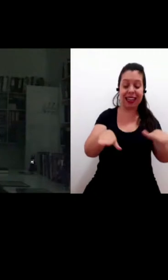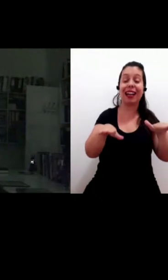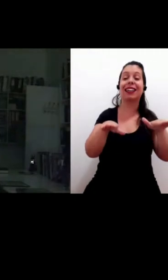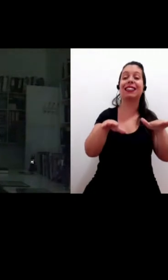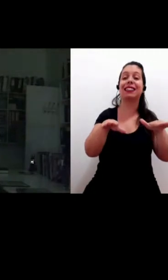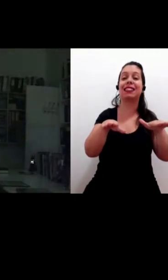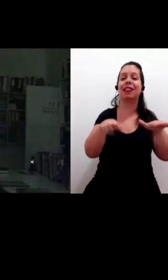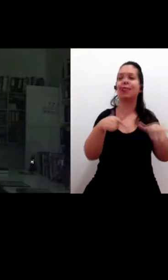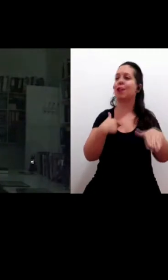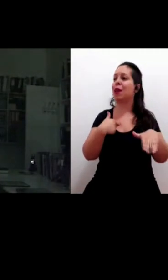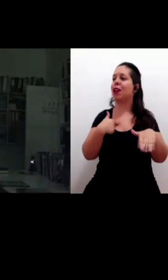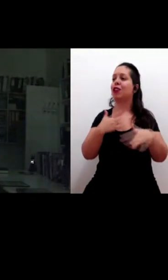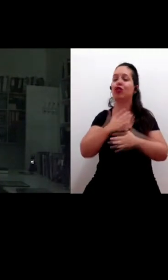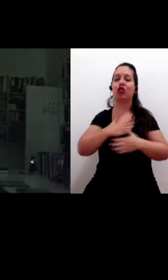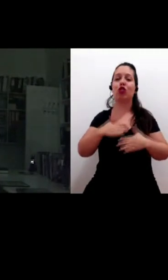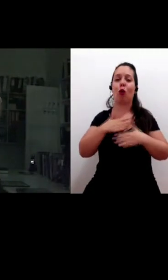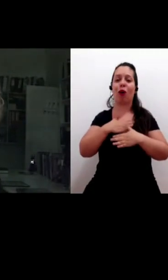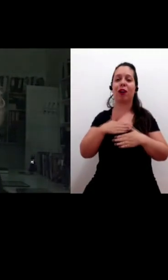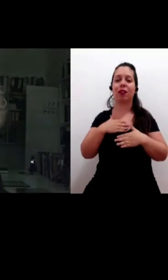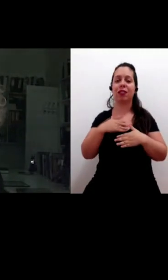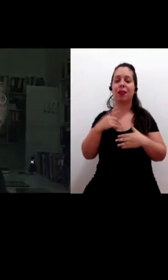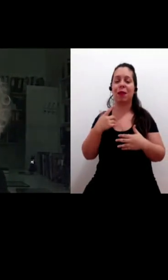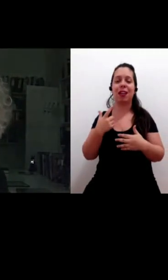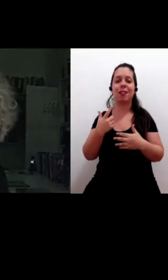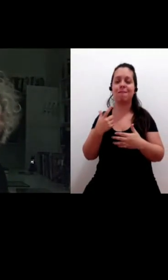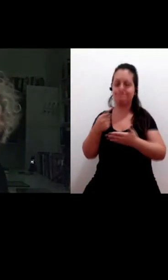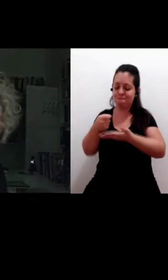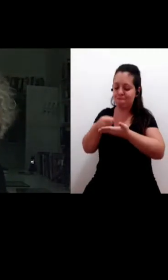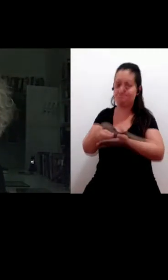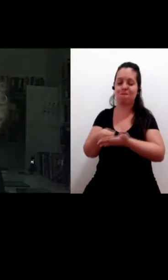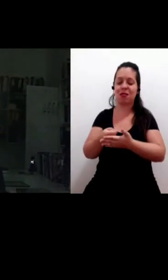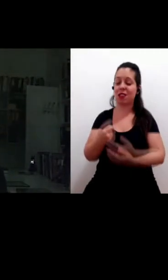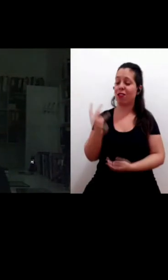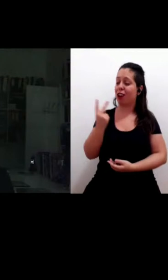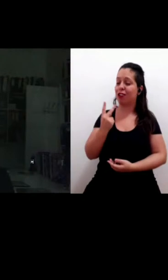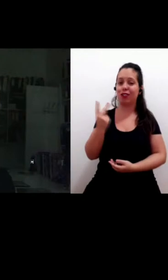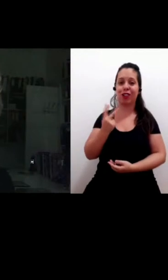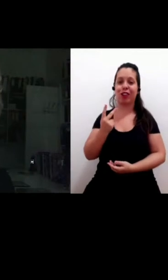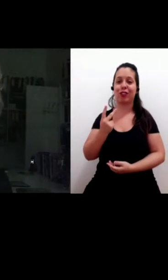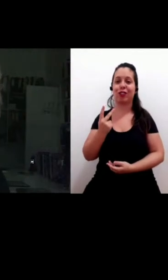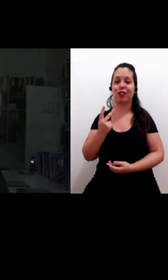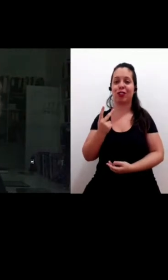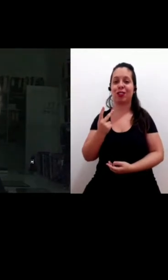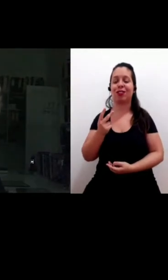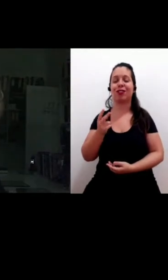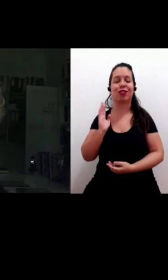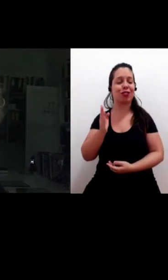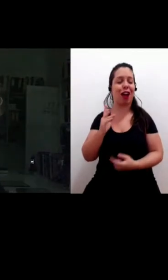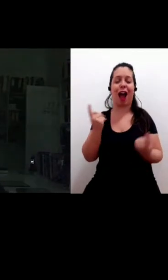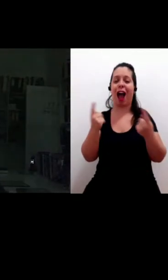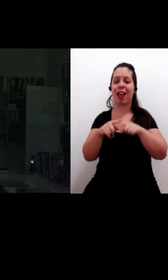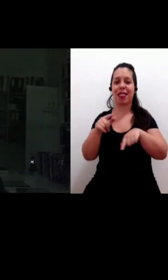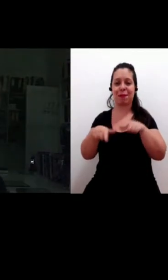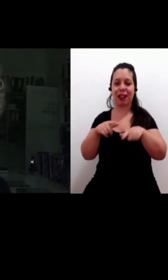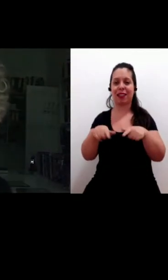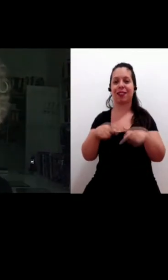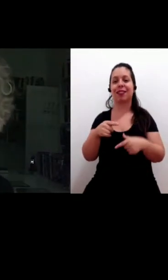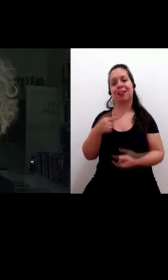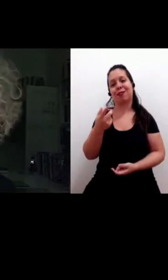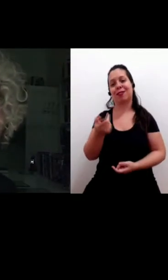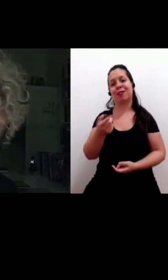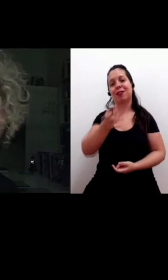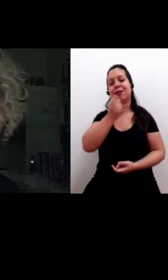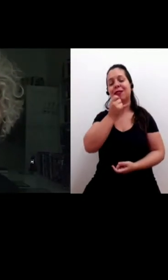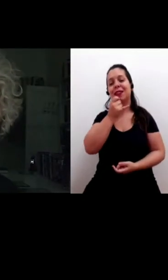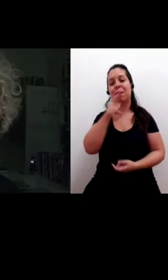and affirmation. And so Tilda and I have been lucky enough to work with her a number of times, including, as you say, on the latest project,